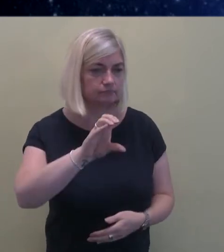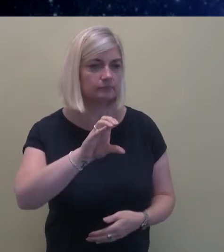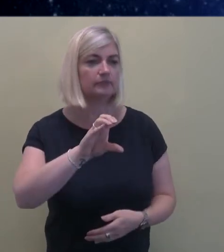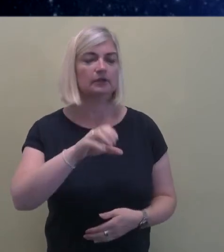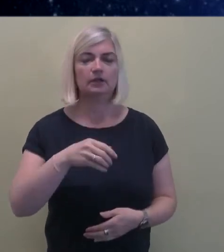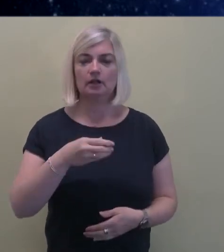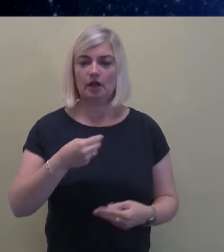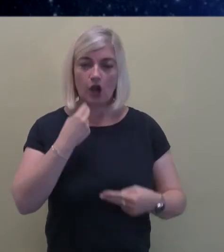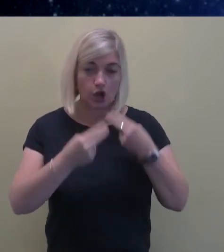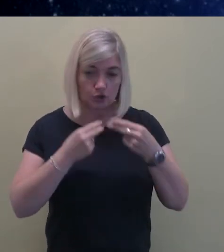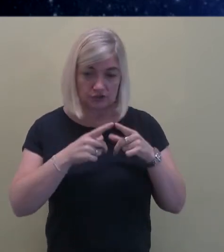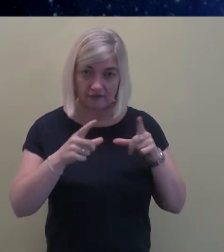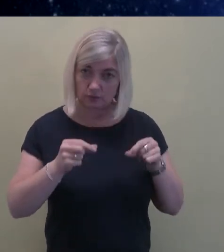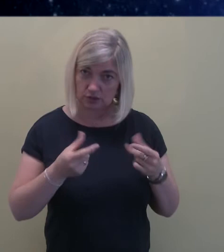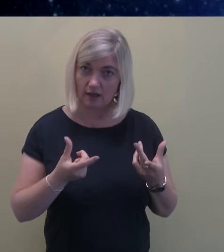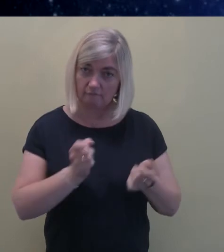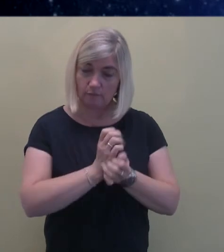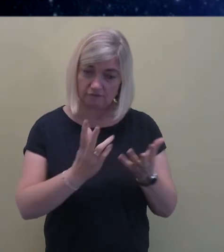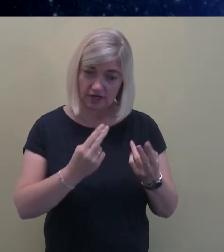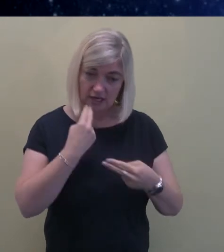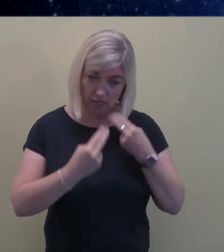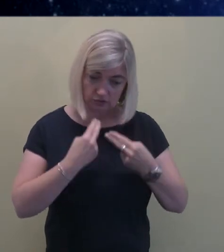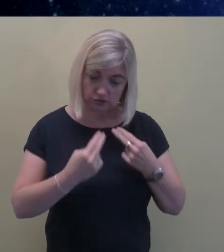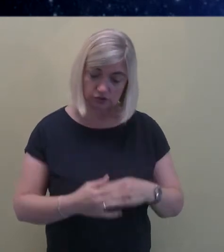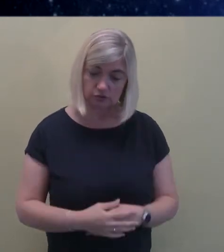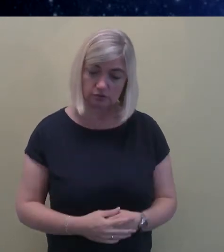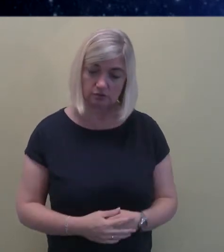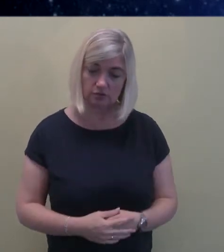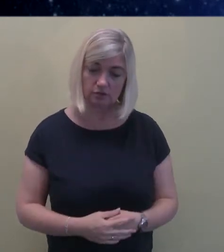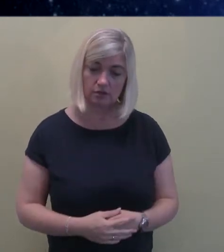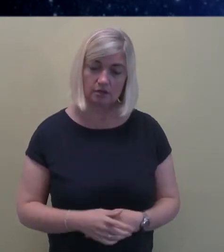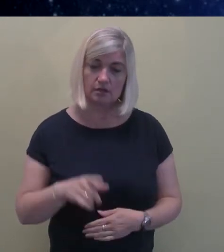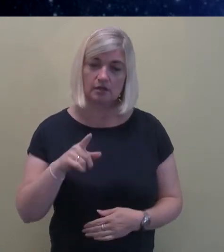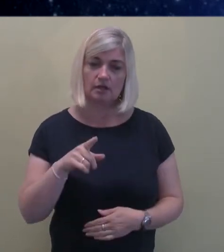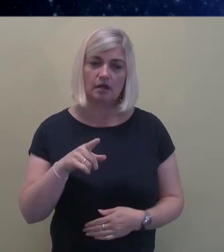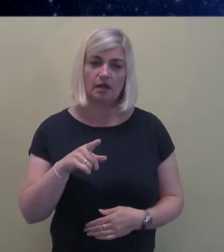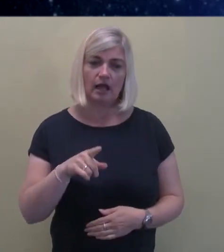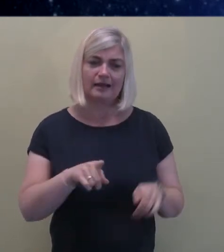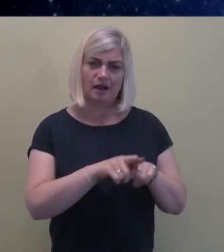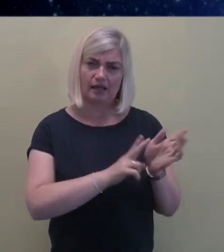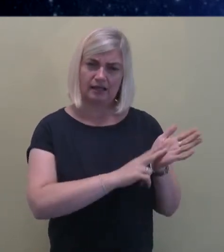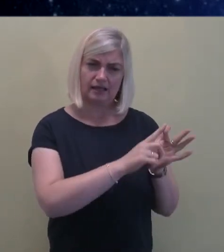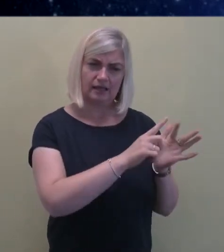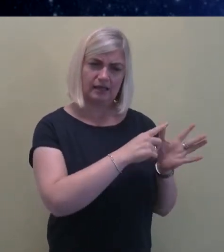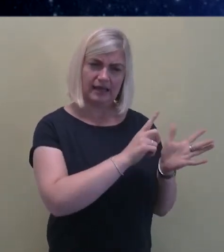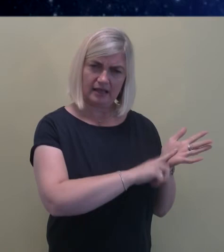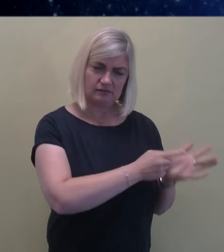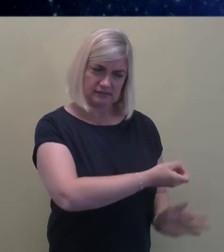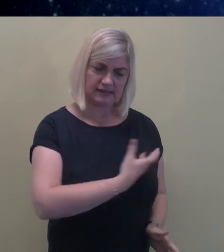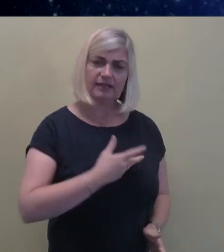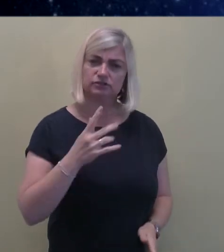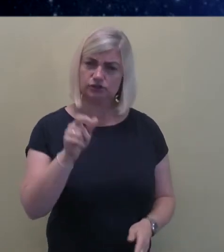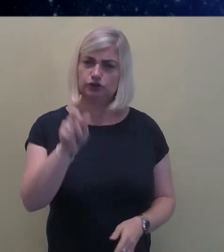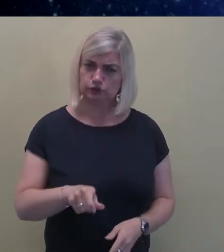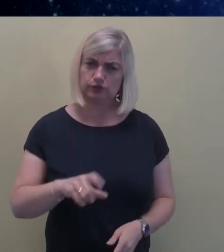emailing your tutors, personal tutor, to get those grades. And you can apply for a course and you will be given a provisional offer,